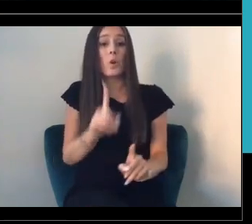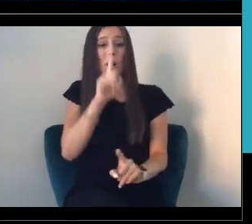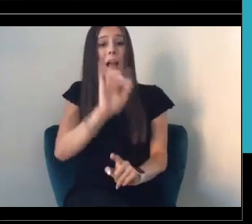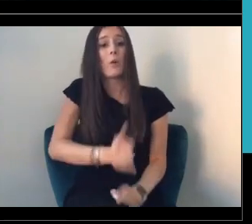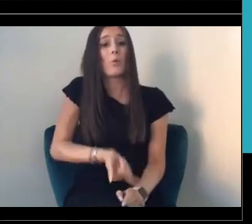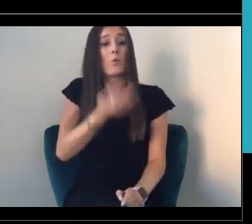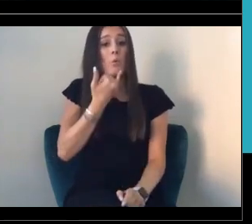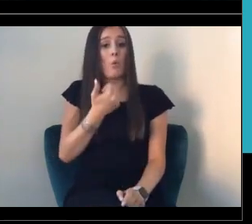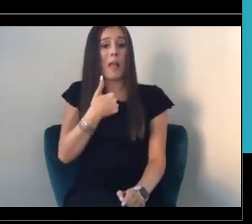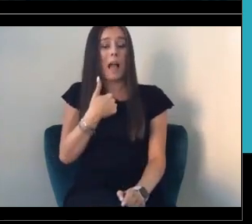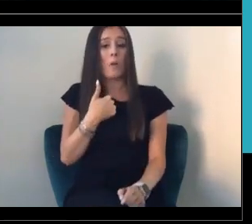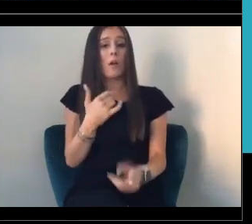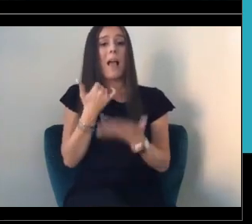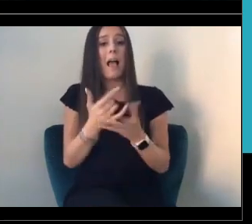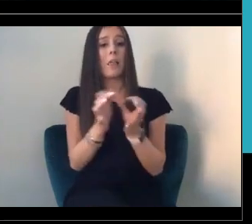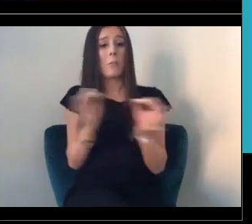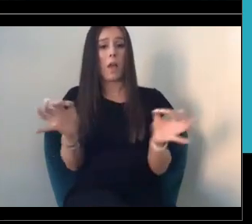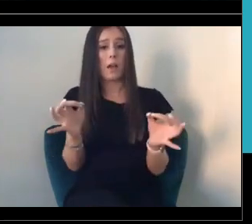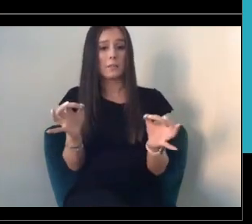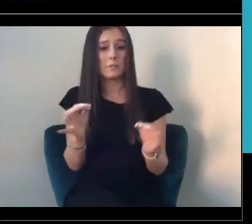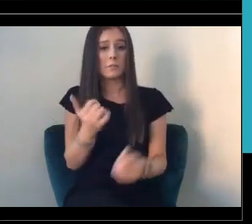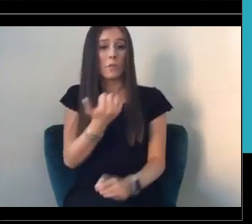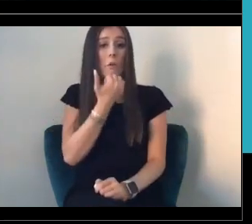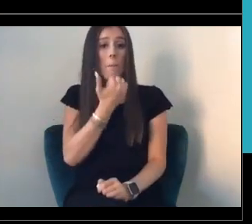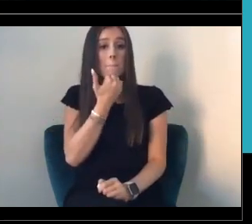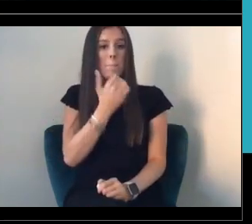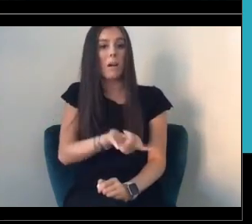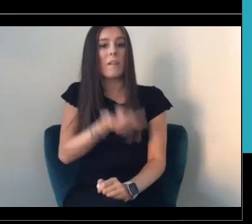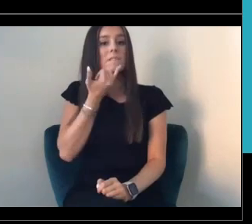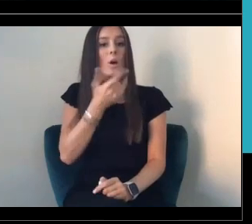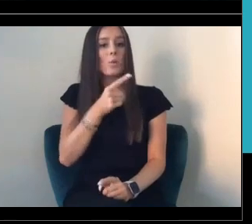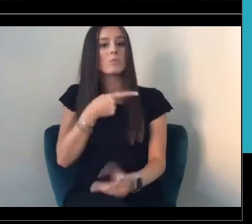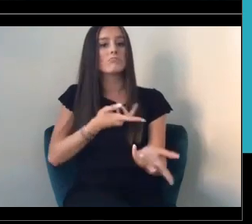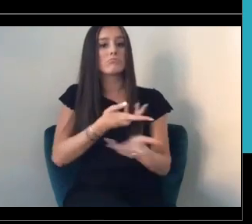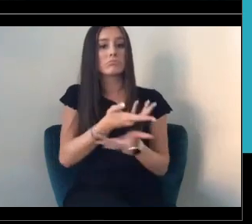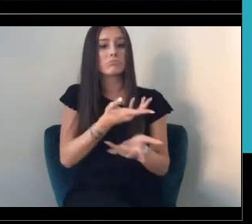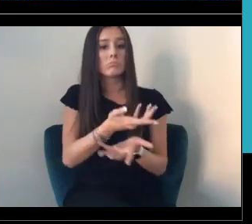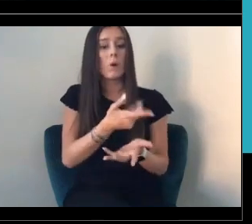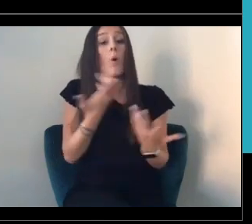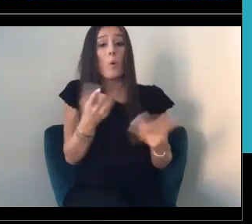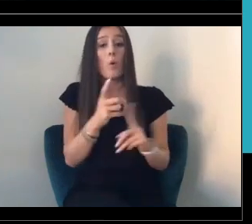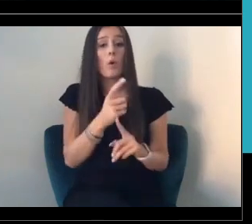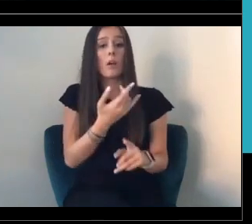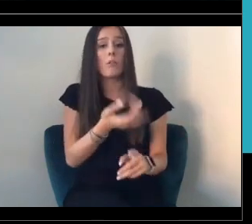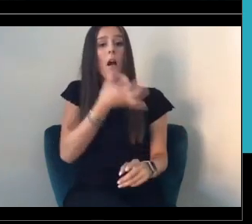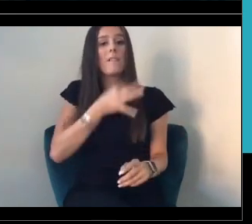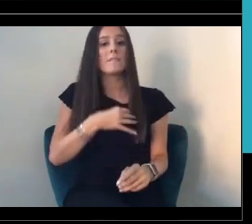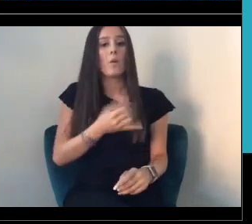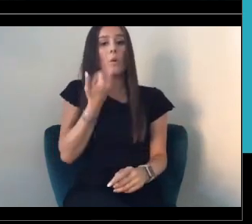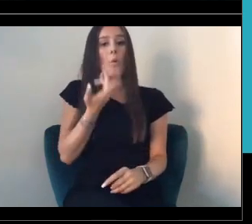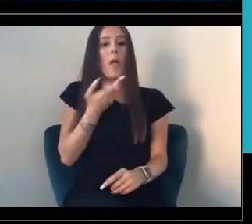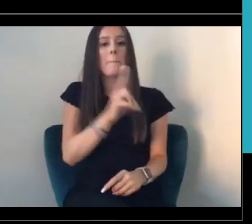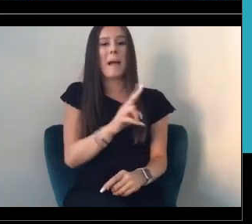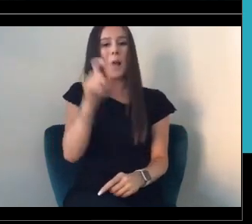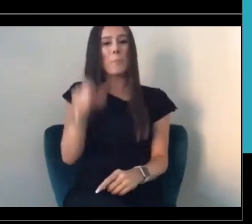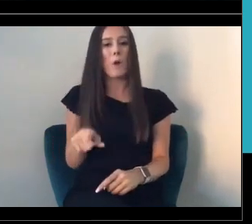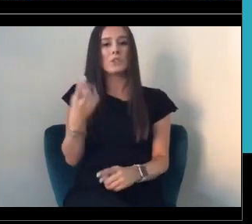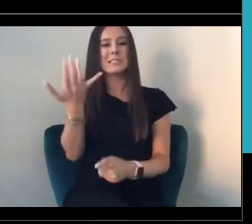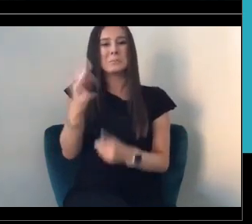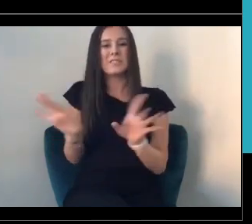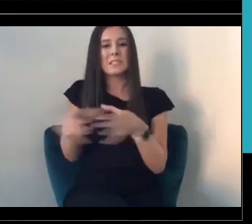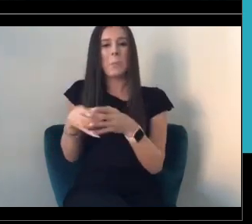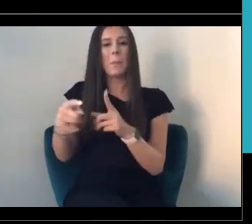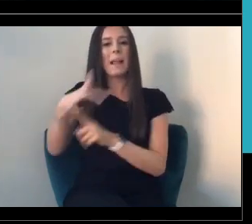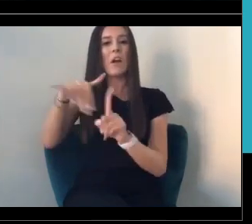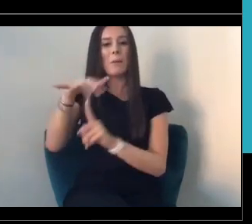our helpline number and ask for a call back from one of the environmental specialists, and then they'll